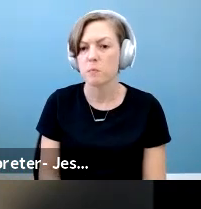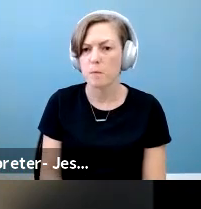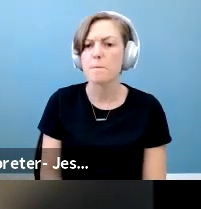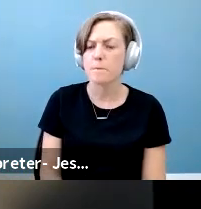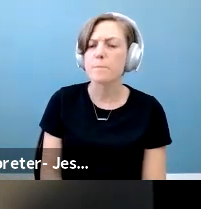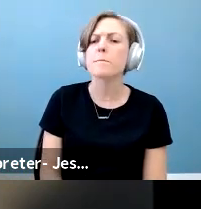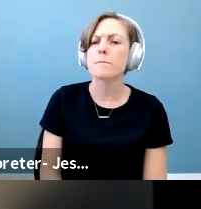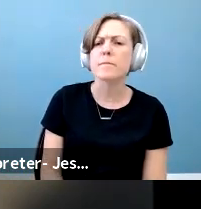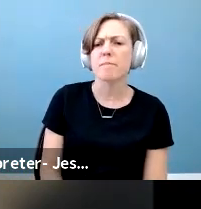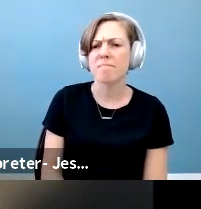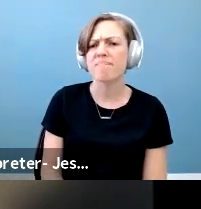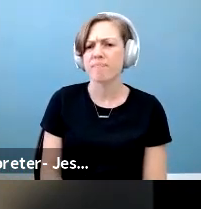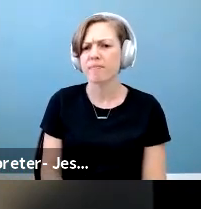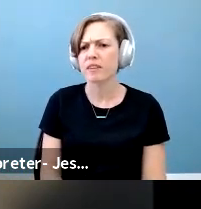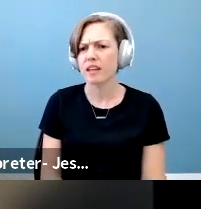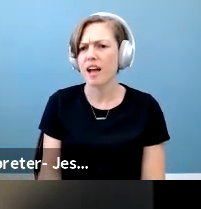think that,